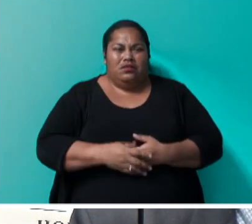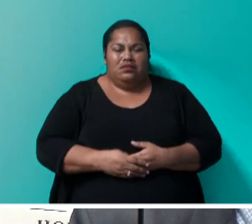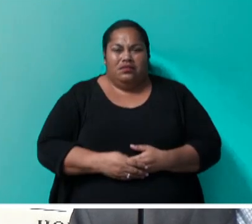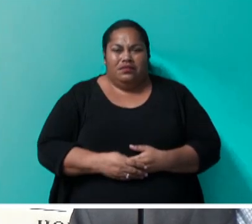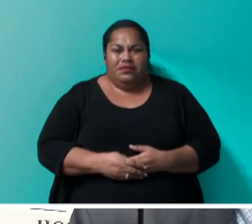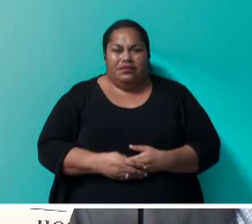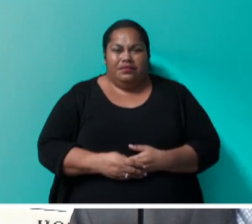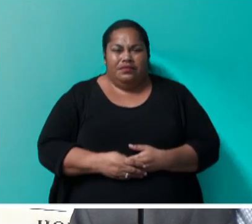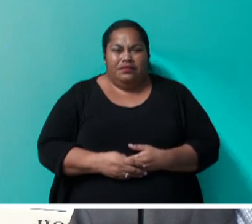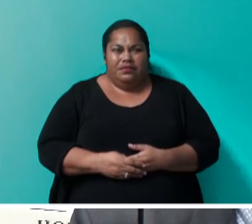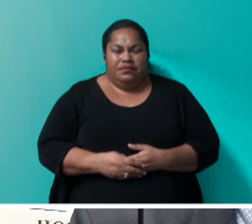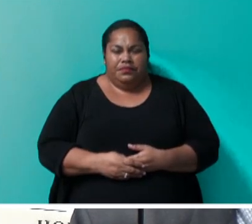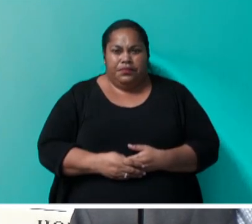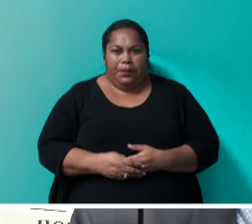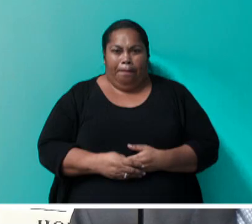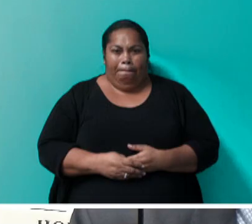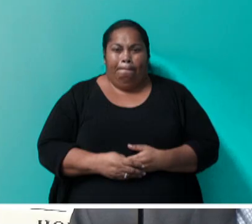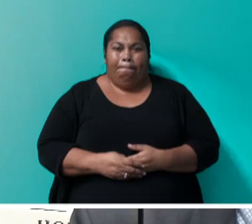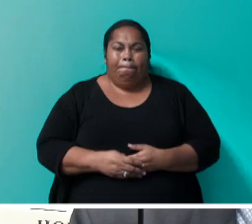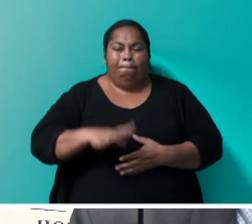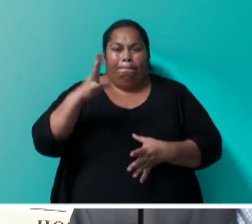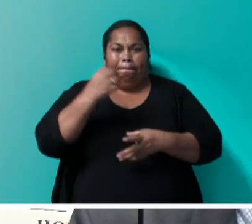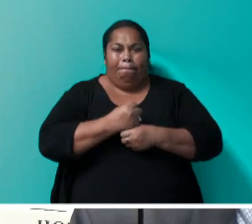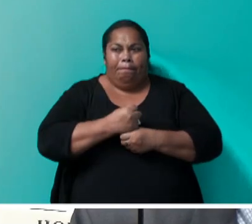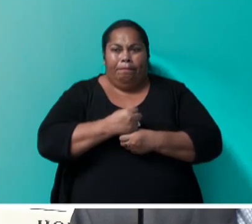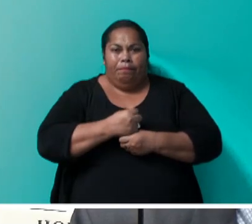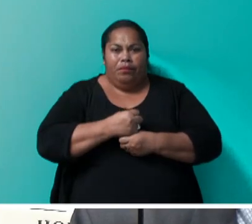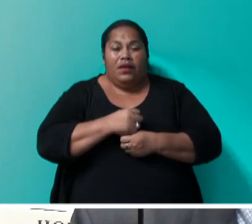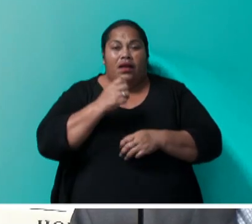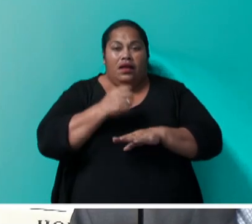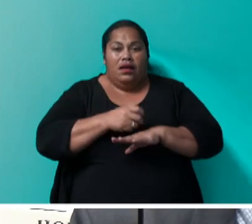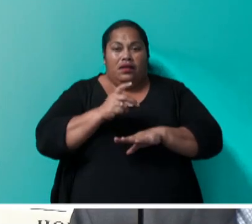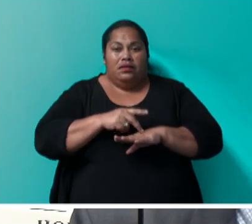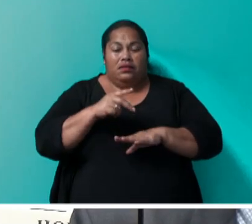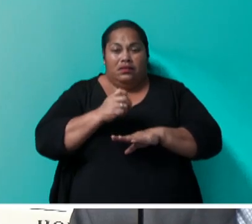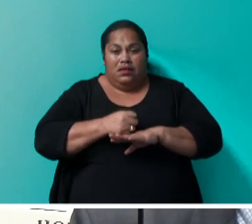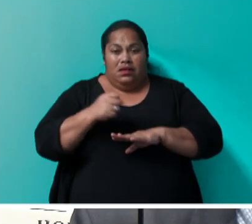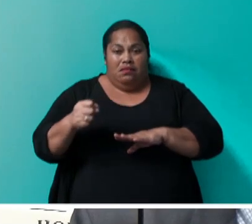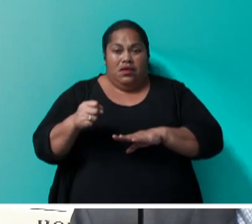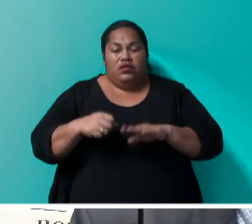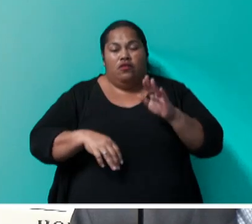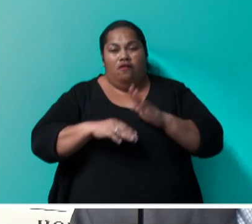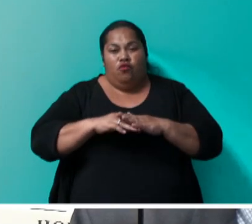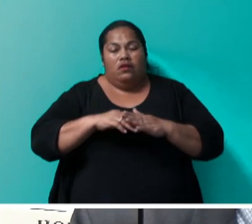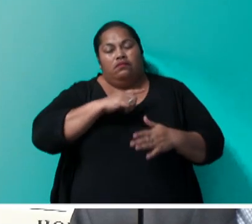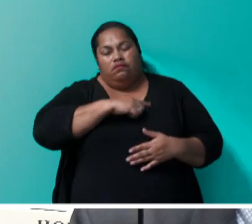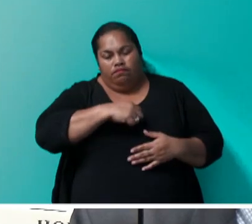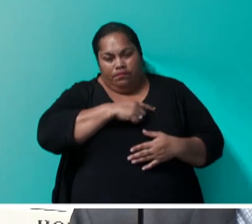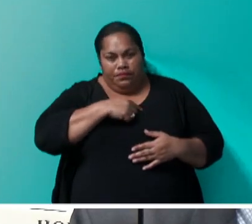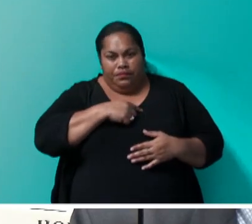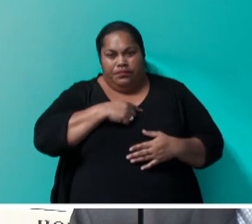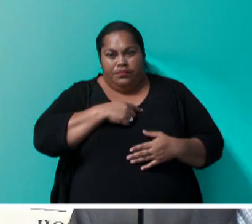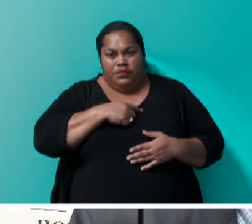Mr. Speaker, in conclusion, the government and the FSC remains firmly committed for